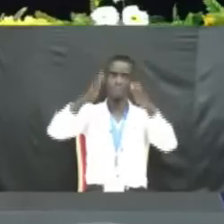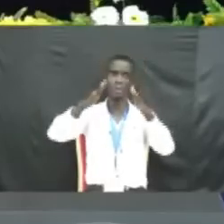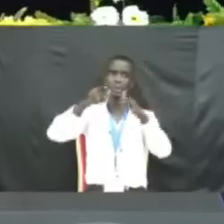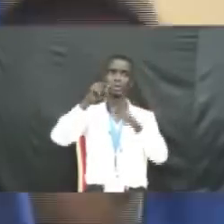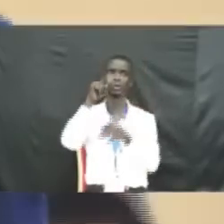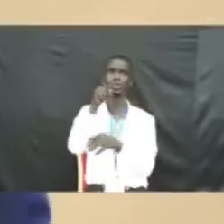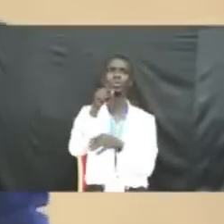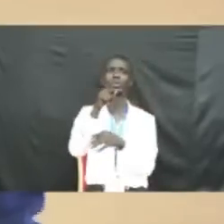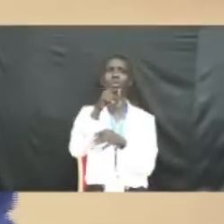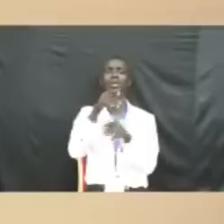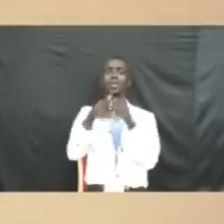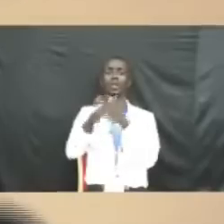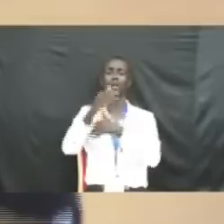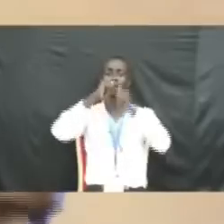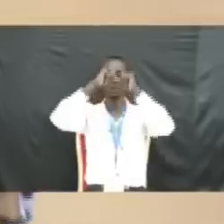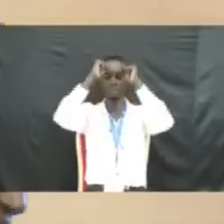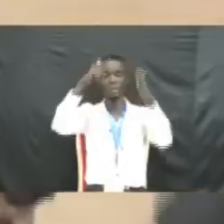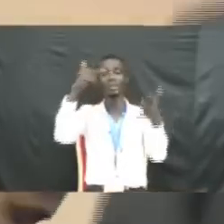Ghana.